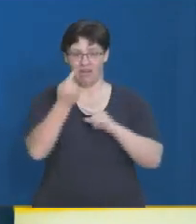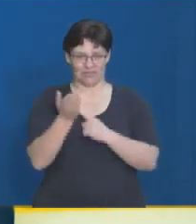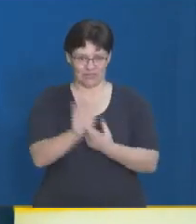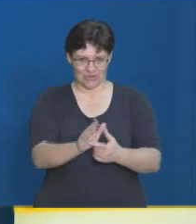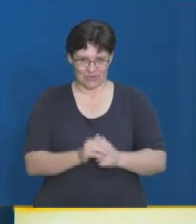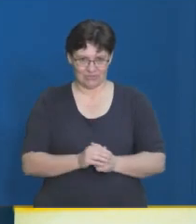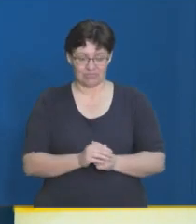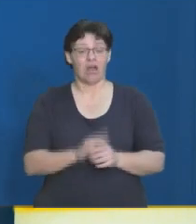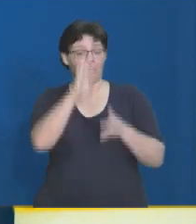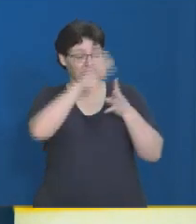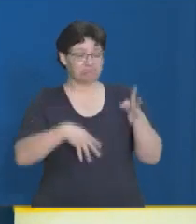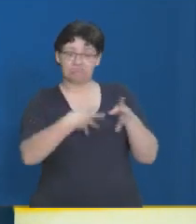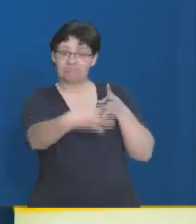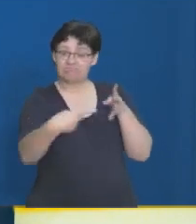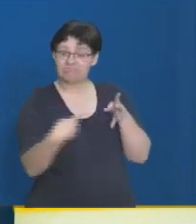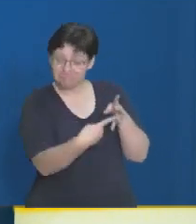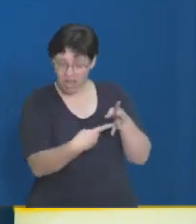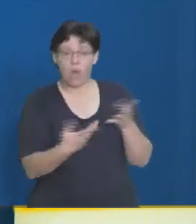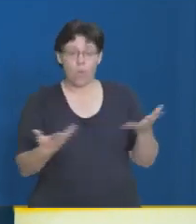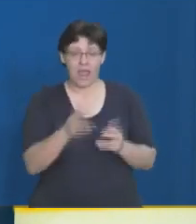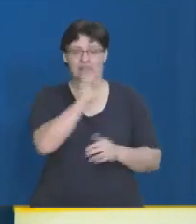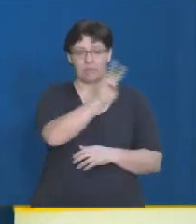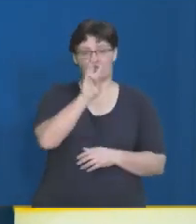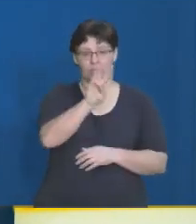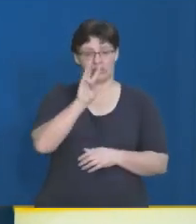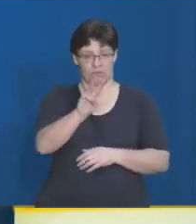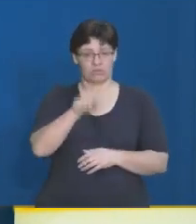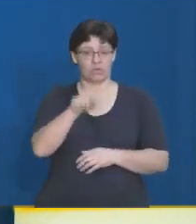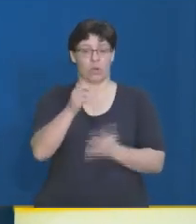show. Don't forget to check out our schedule on